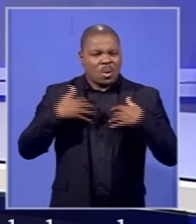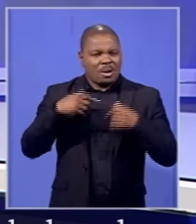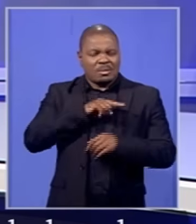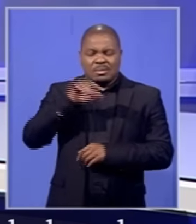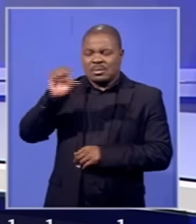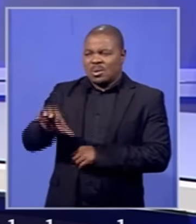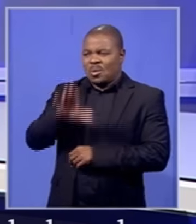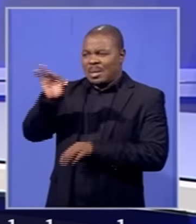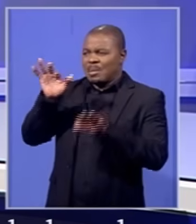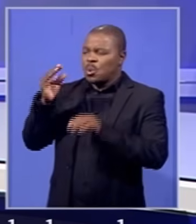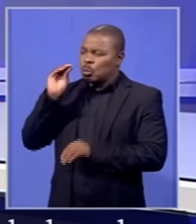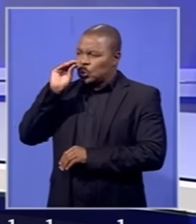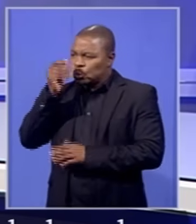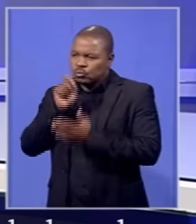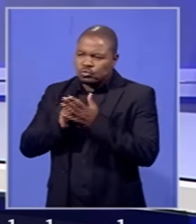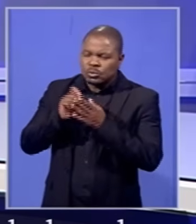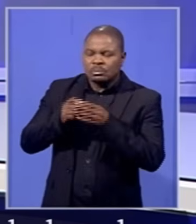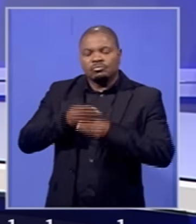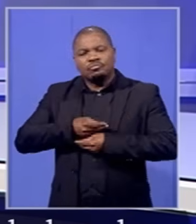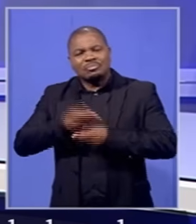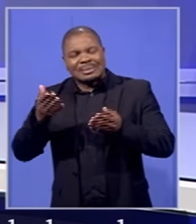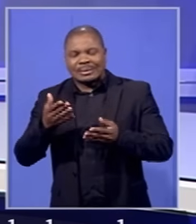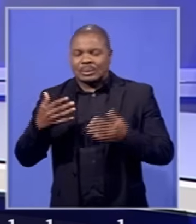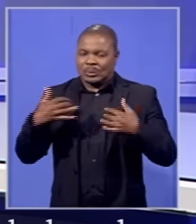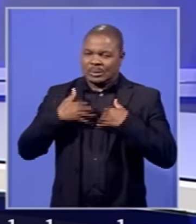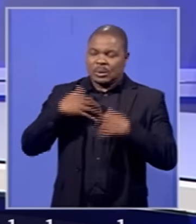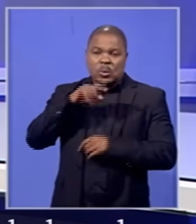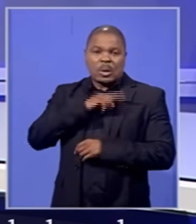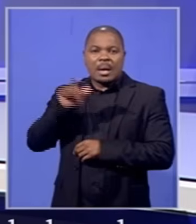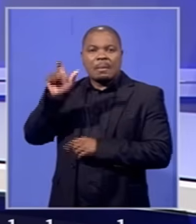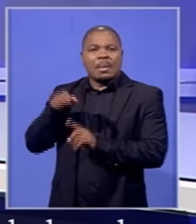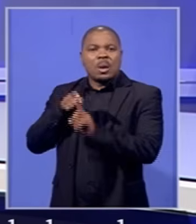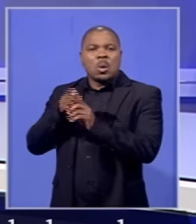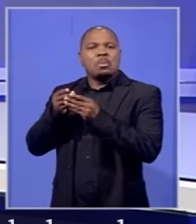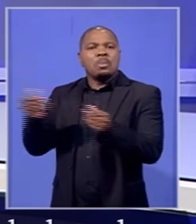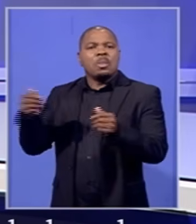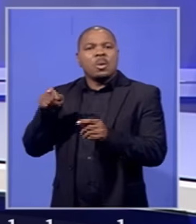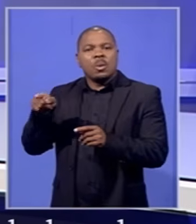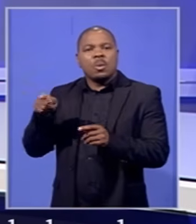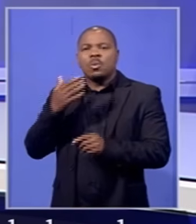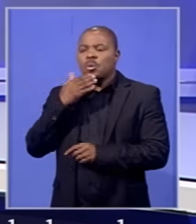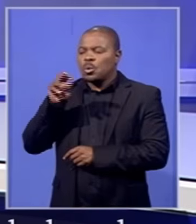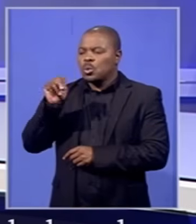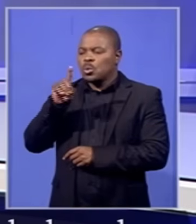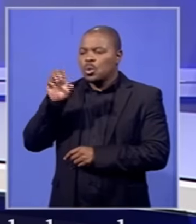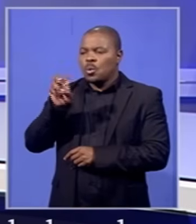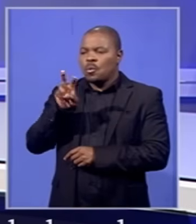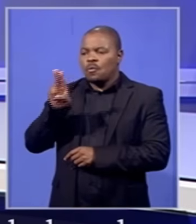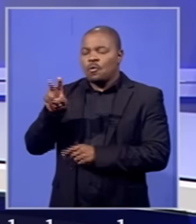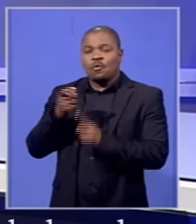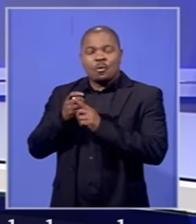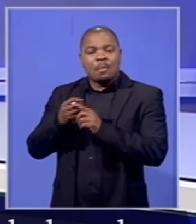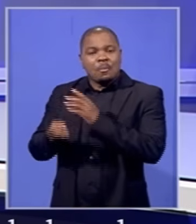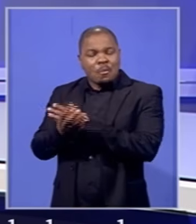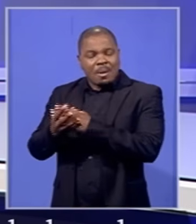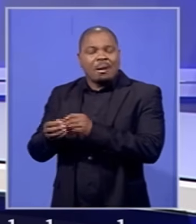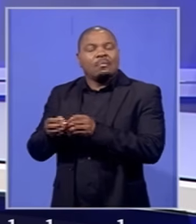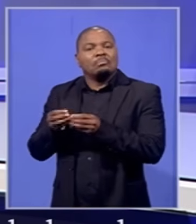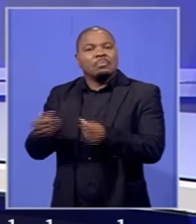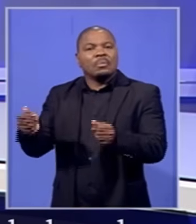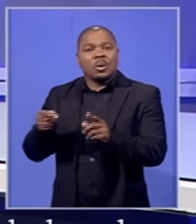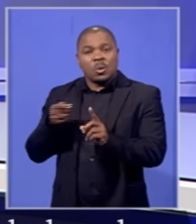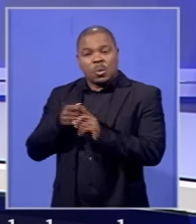ke go latela loeto la gagwe go lelapa la mmegadikgang yo nyeletseng a se re Ndlovu kwa Mhlanga kwa Mpumalanga. Ndlovu yo e leng mothei wa